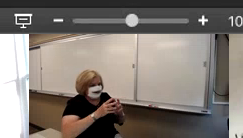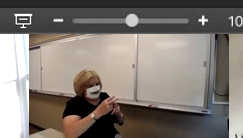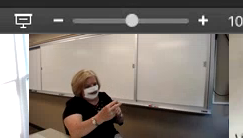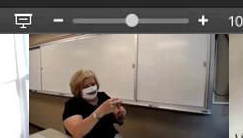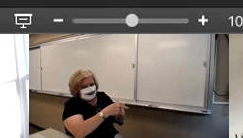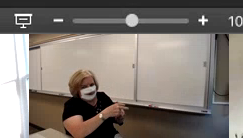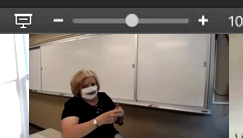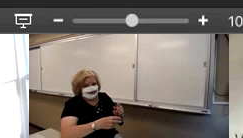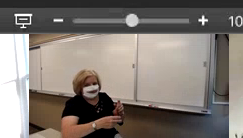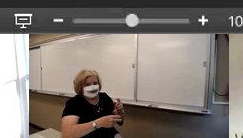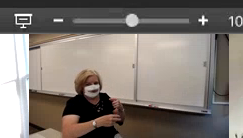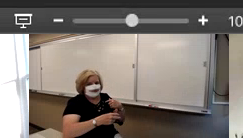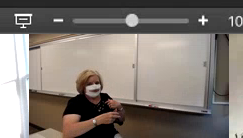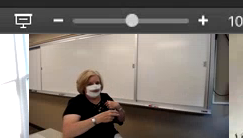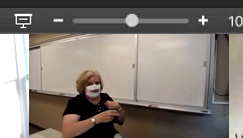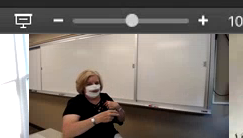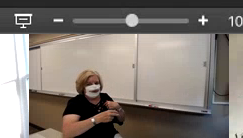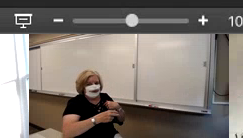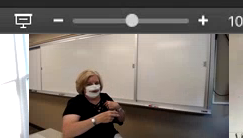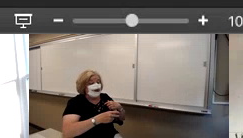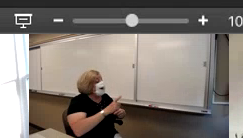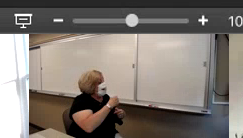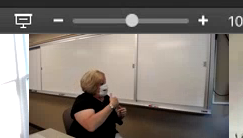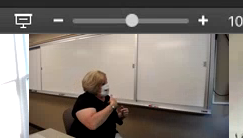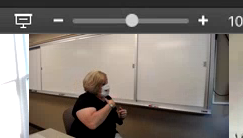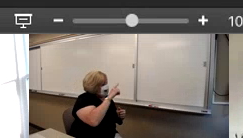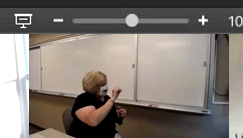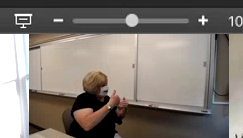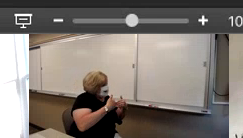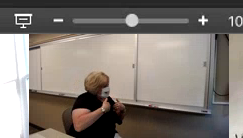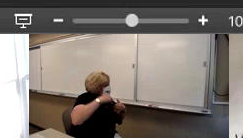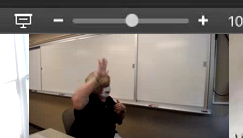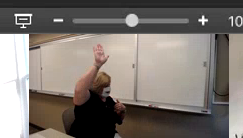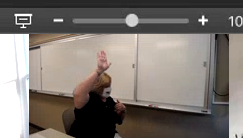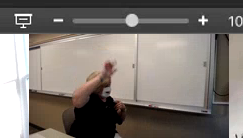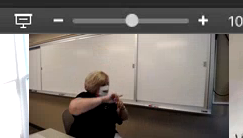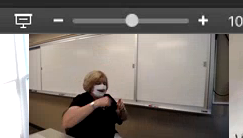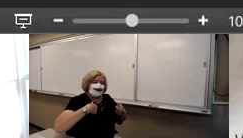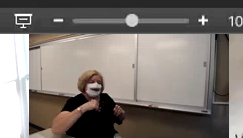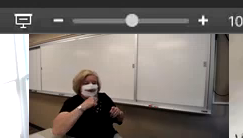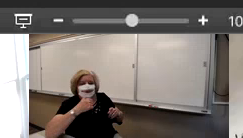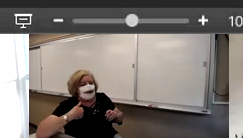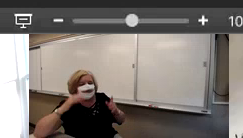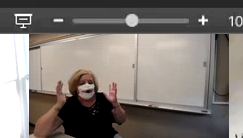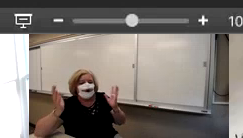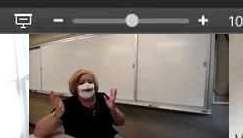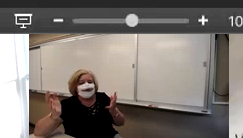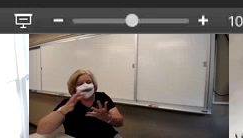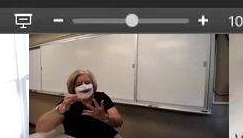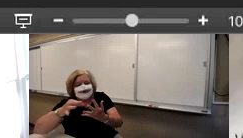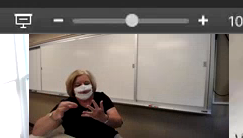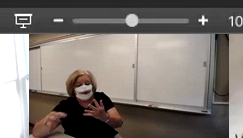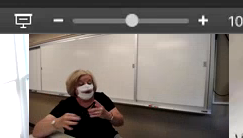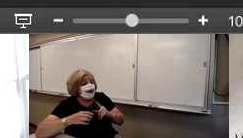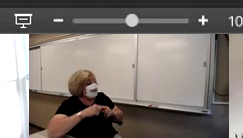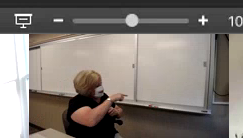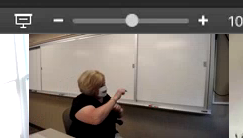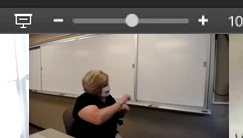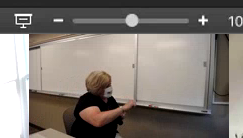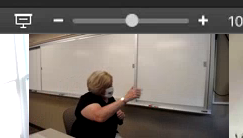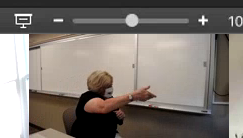I've got the hand. I just don't have the conversation. Okay. But you can invite the participants,